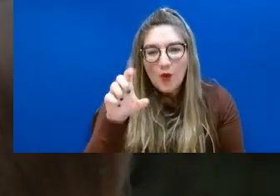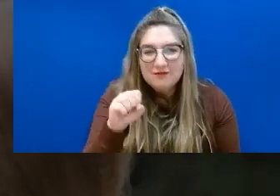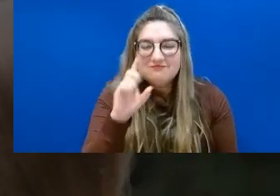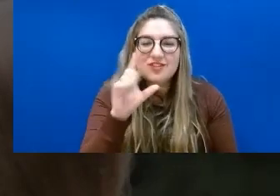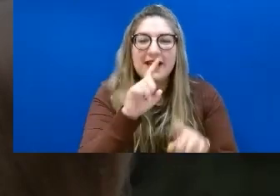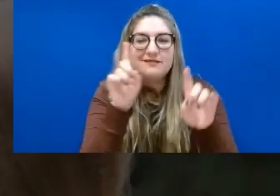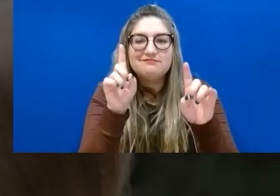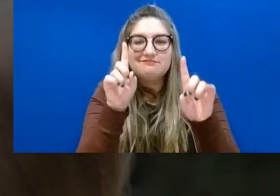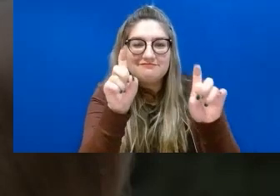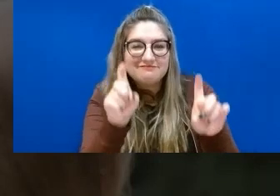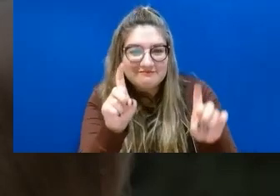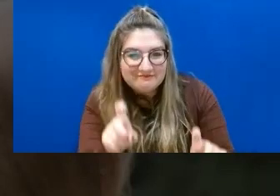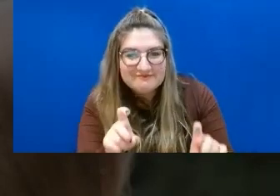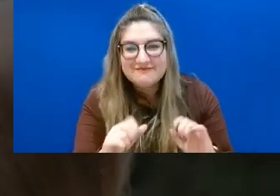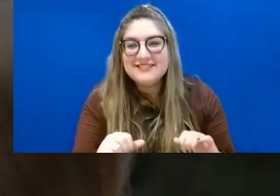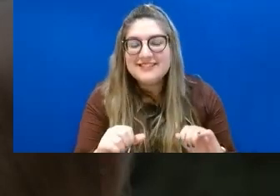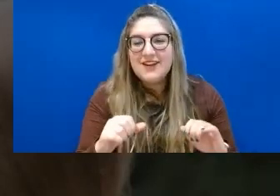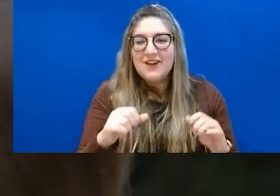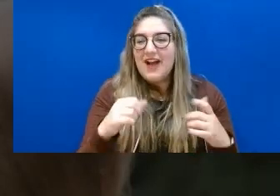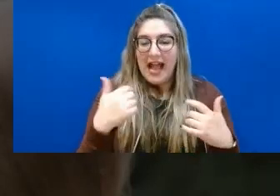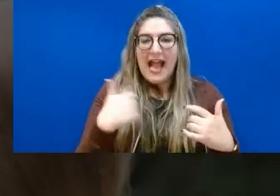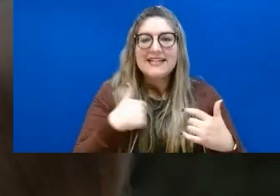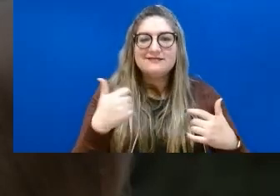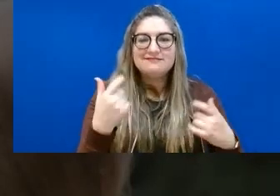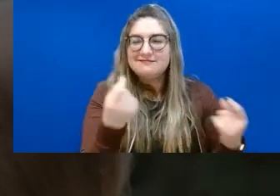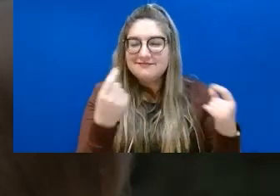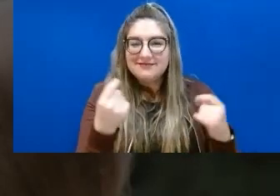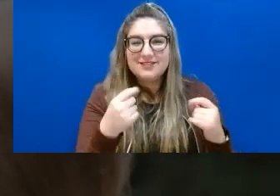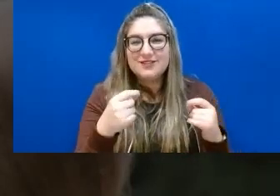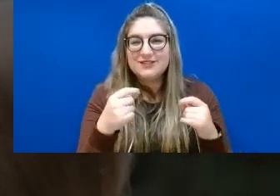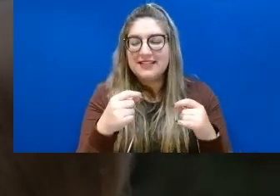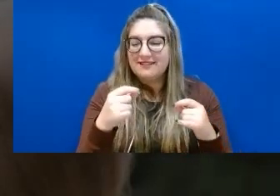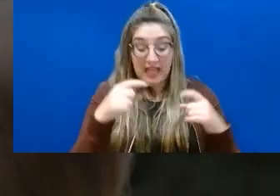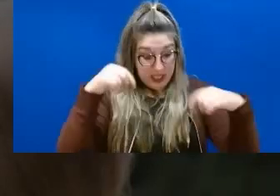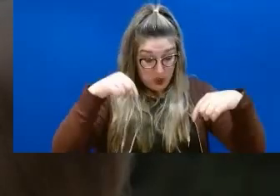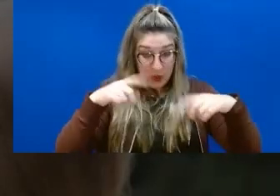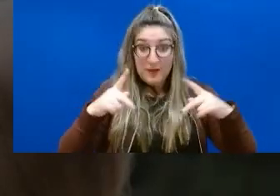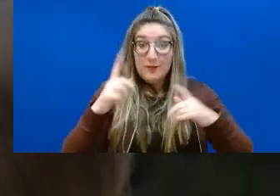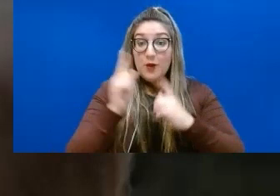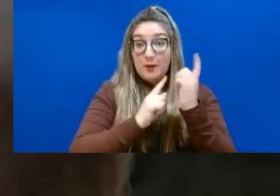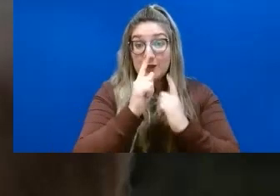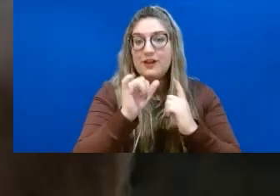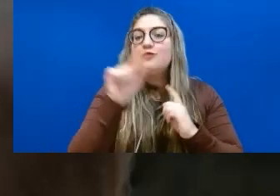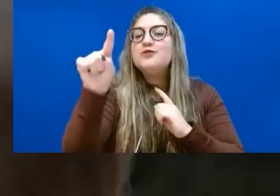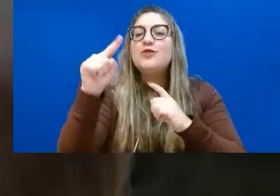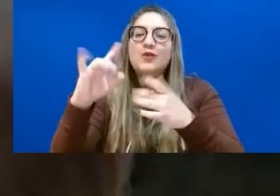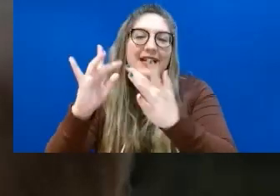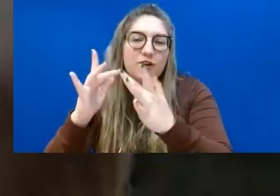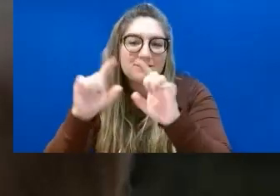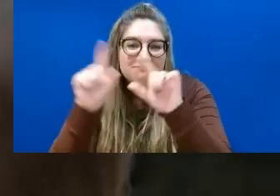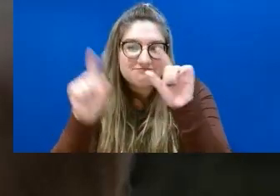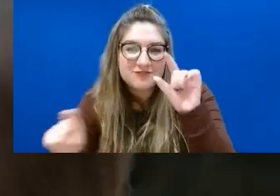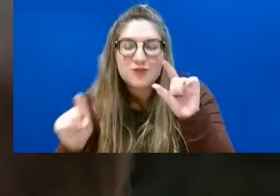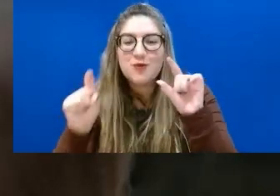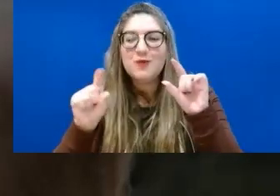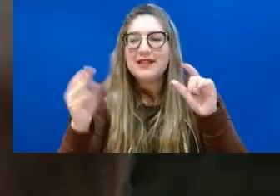can participate with us as well. But I want to hear about what obstacles or roadblocks that you're hearing from your students